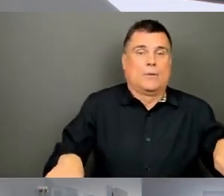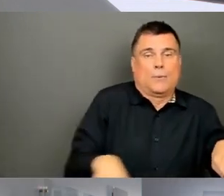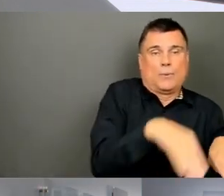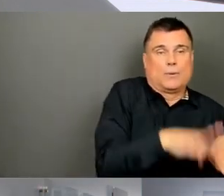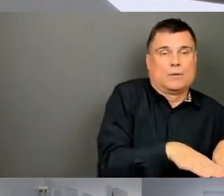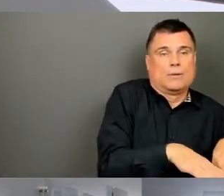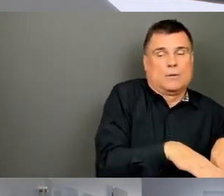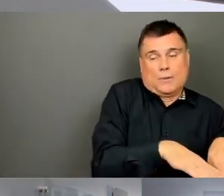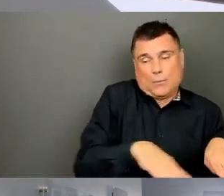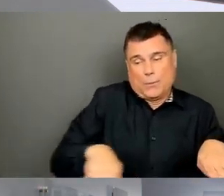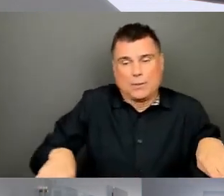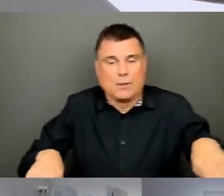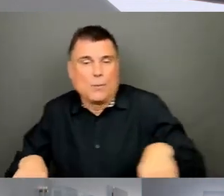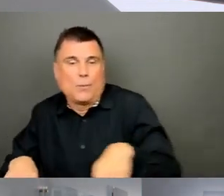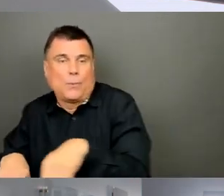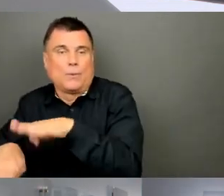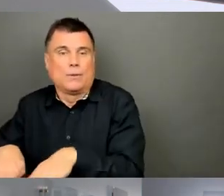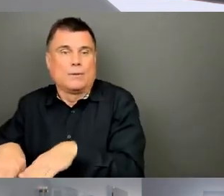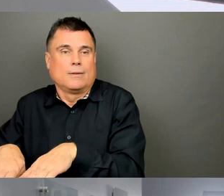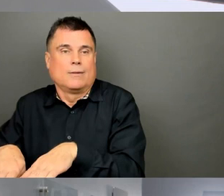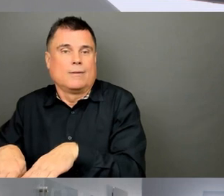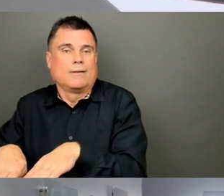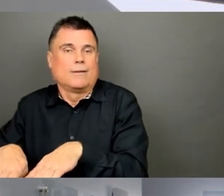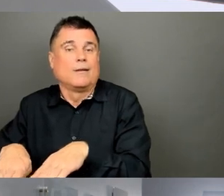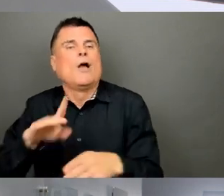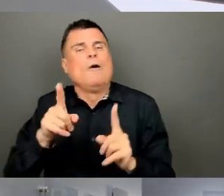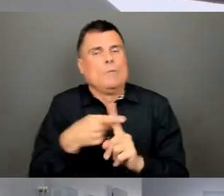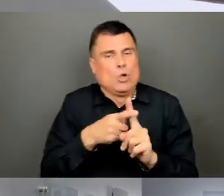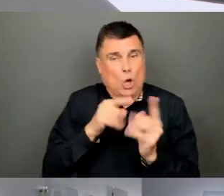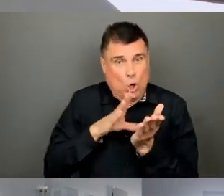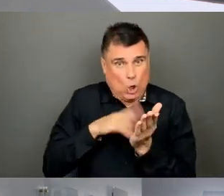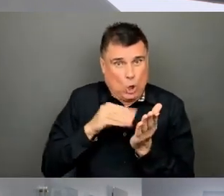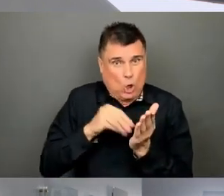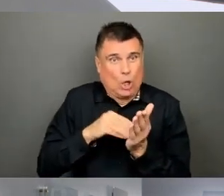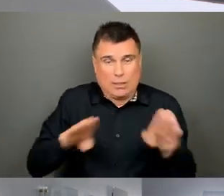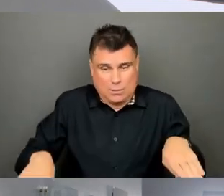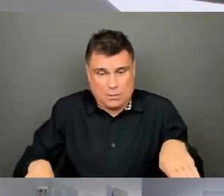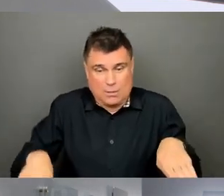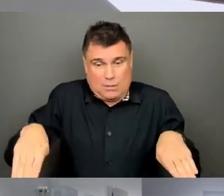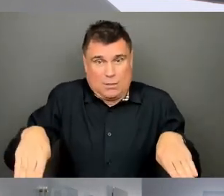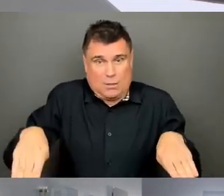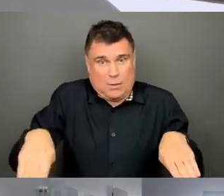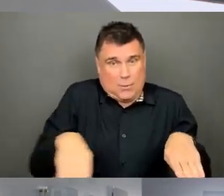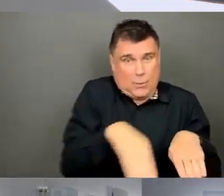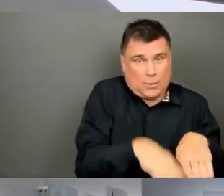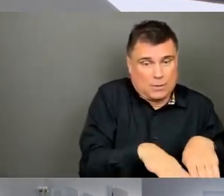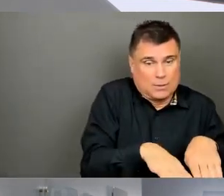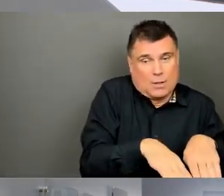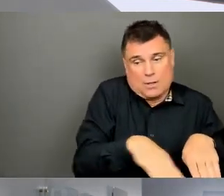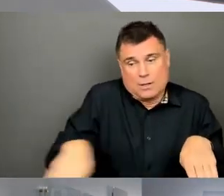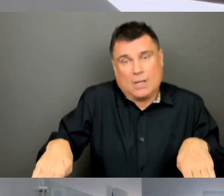step, my body's going to look like this. Not too dynamic, right? But we need to do that to nail down the step. So once we got that